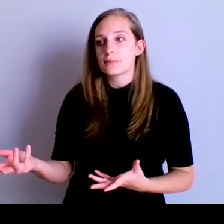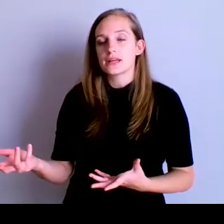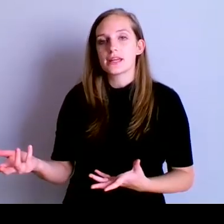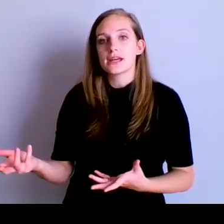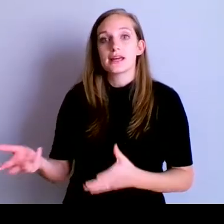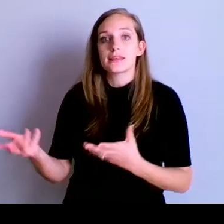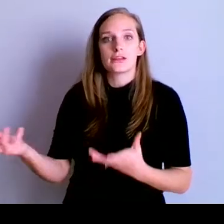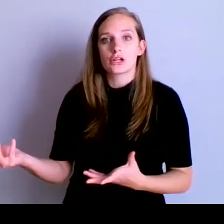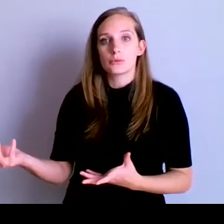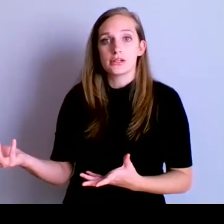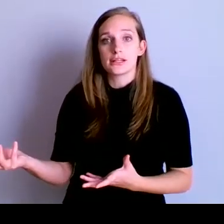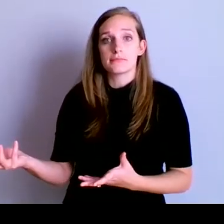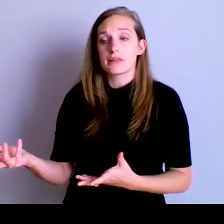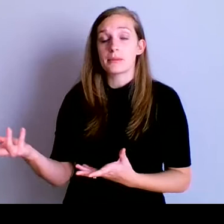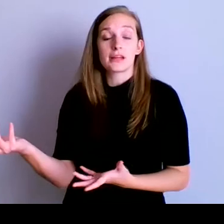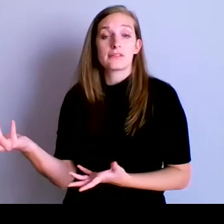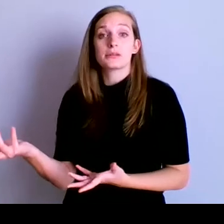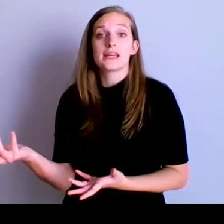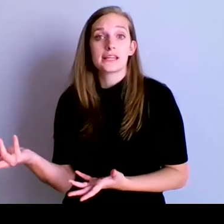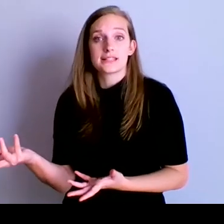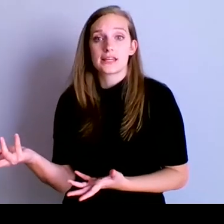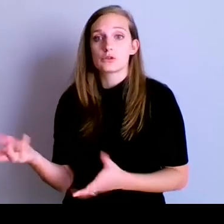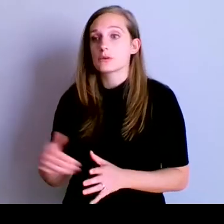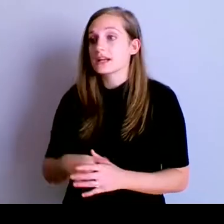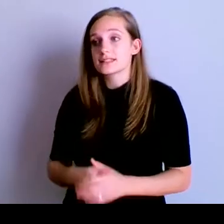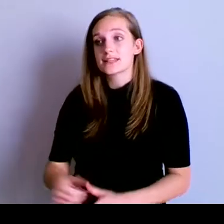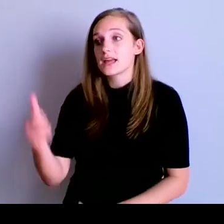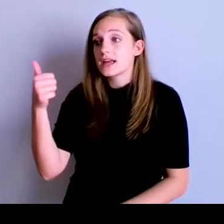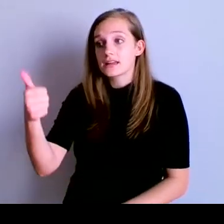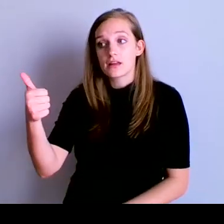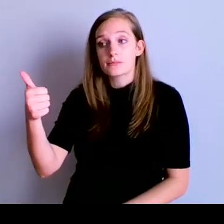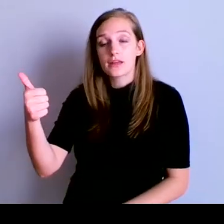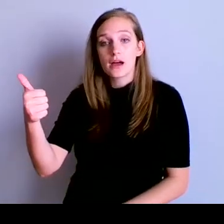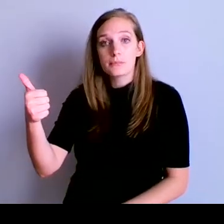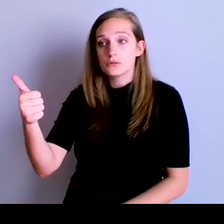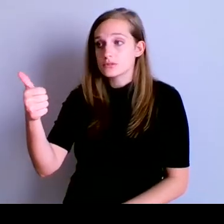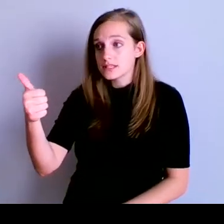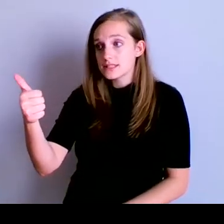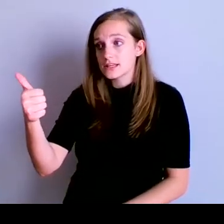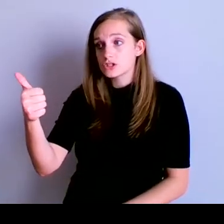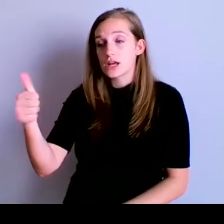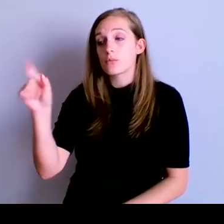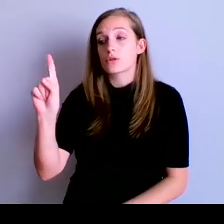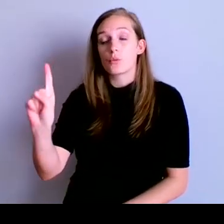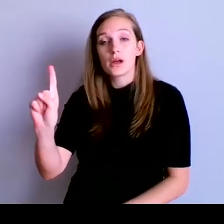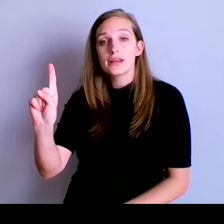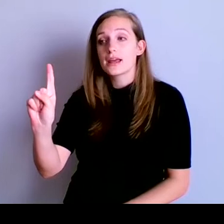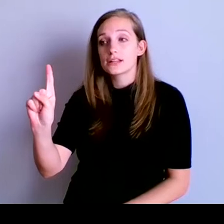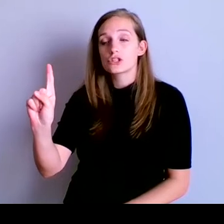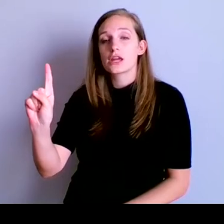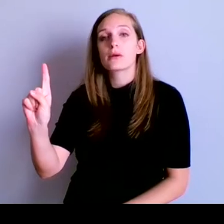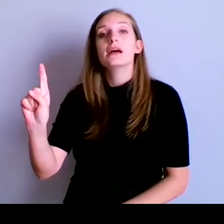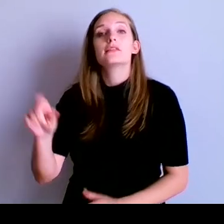teaching somebody in the hearing community that may not even be taking sign language, but I can say, hey, thumbs up, use this handshape or the